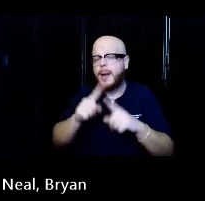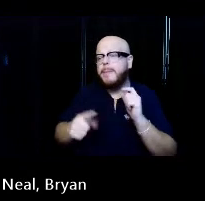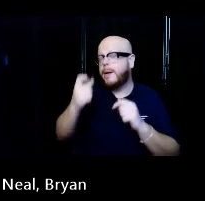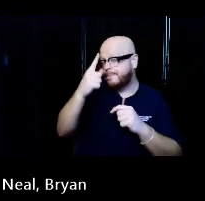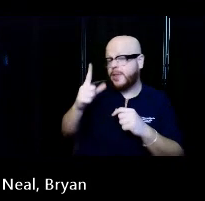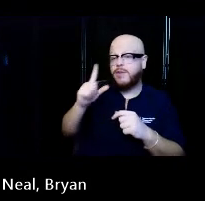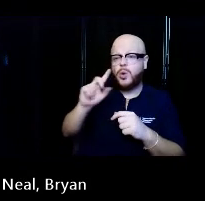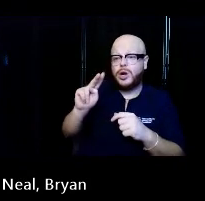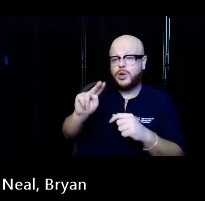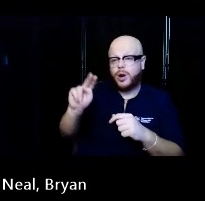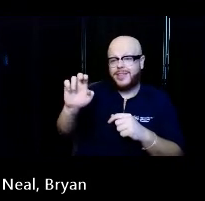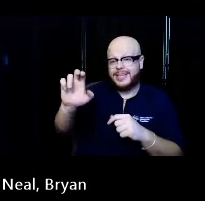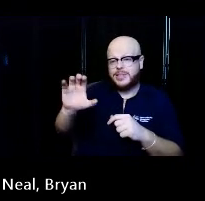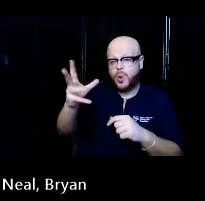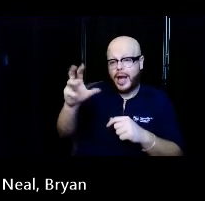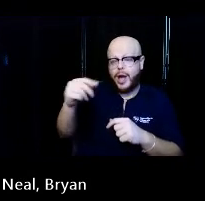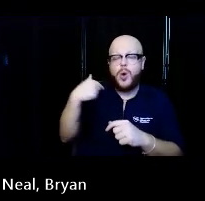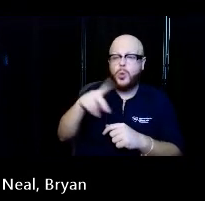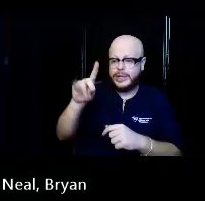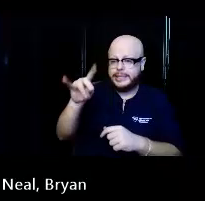with festivals and